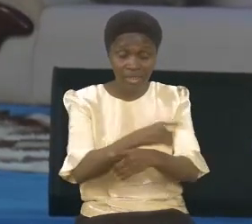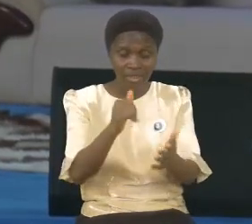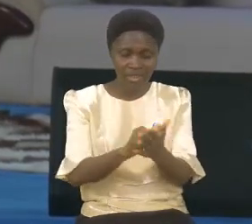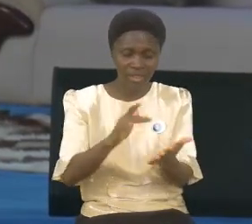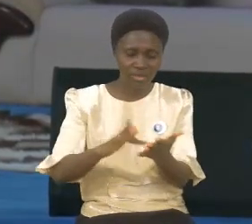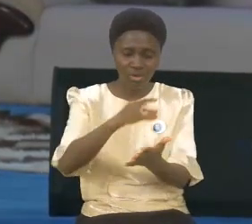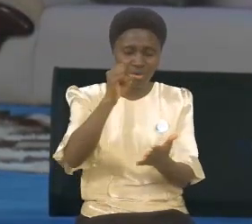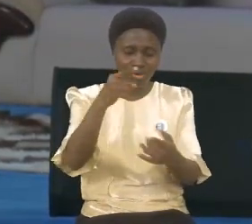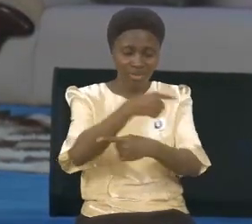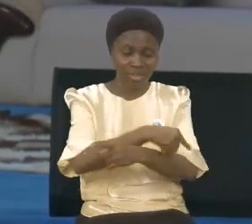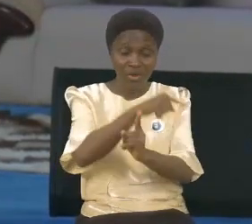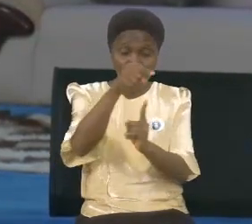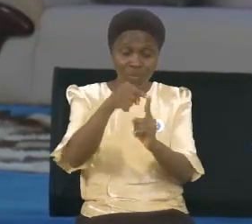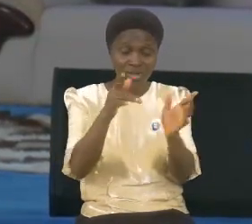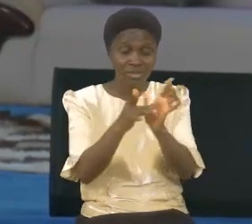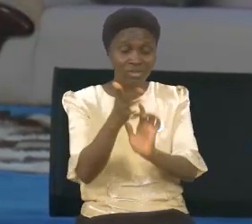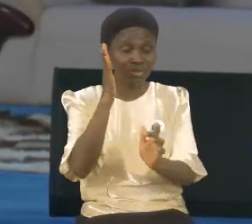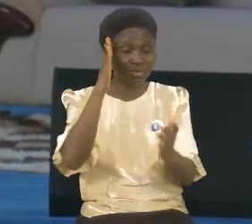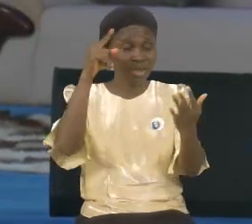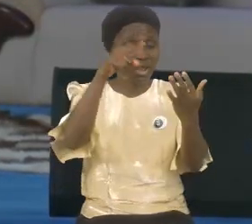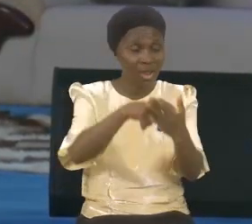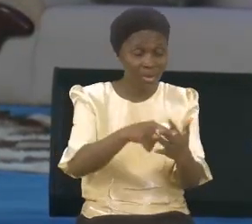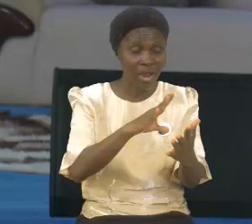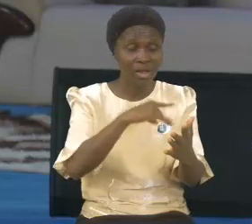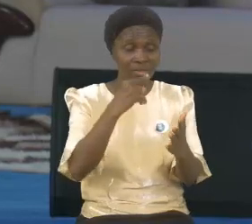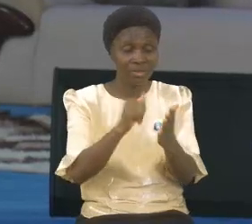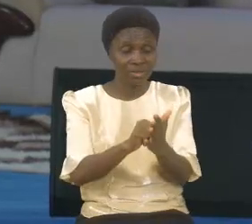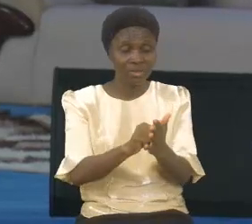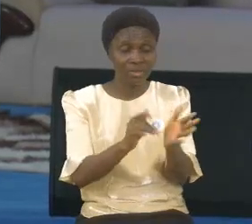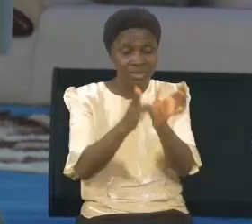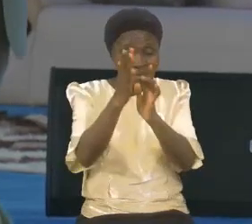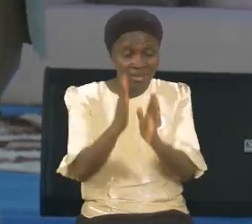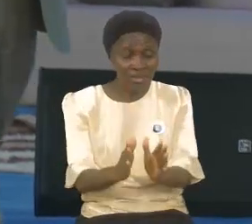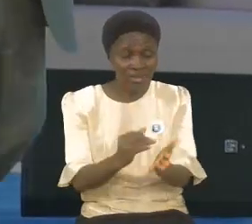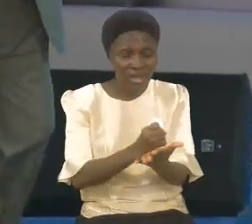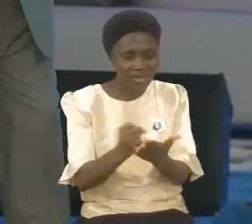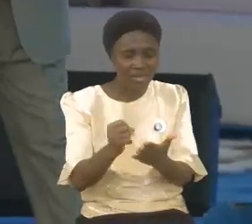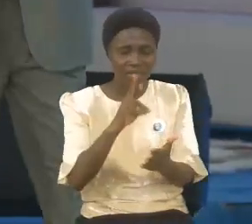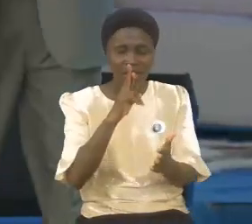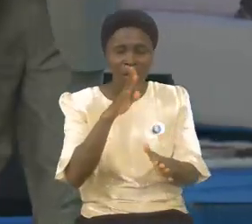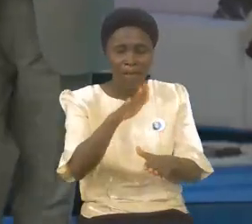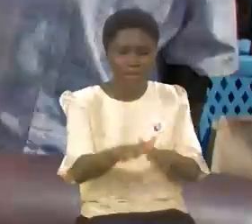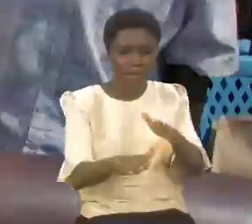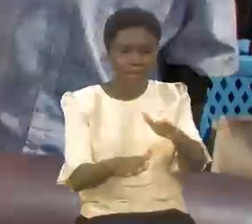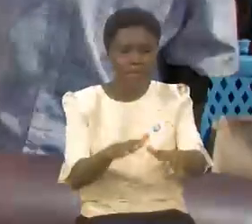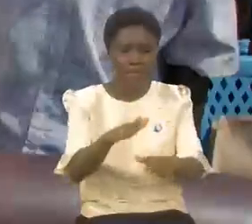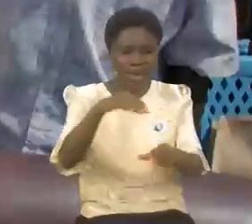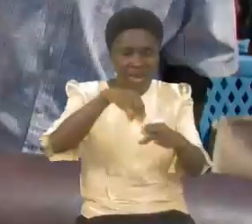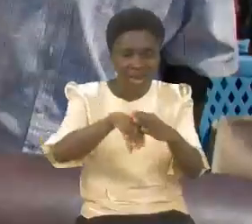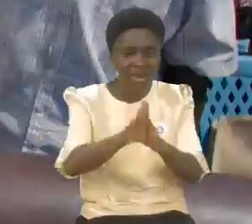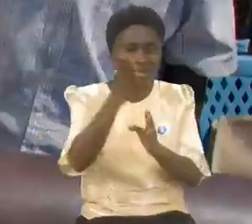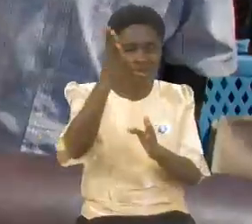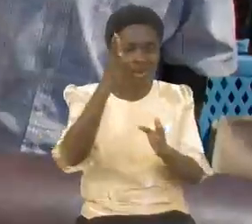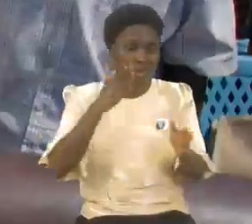will appear and the saints go marching in, Lord, my brother there will be there.